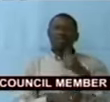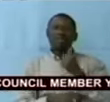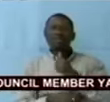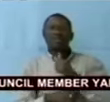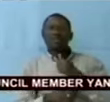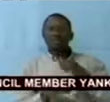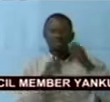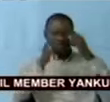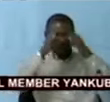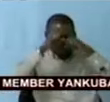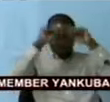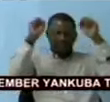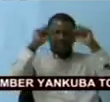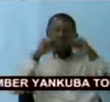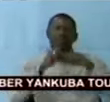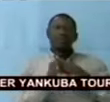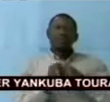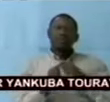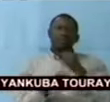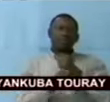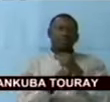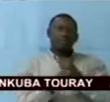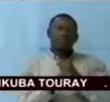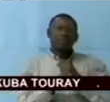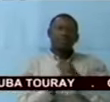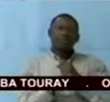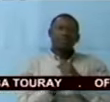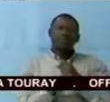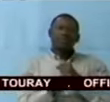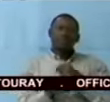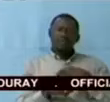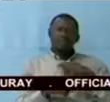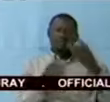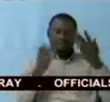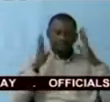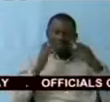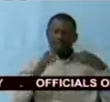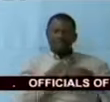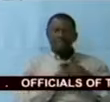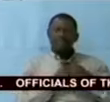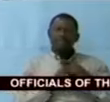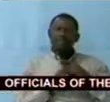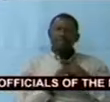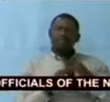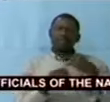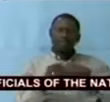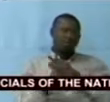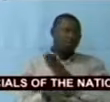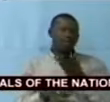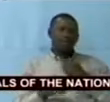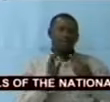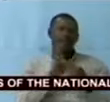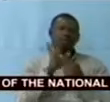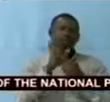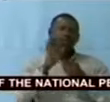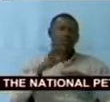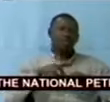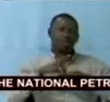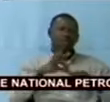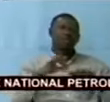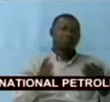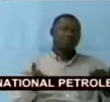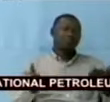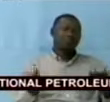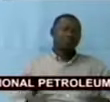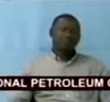the government securing conviction in cases in which they were interested in. Nimbe kera jamane le me ya lon ko akera jamane me alon